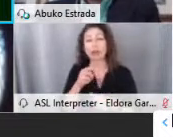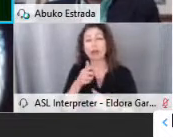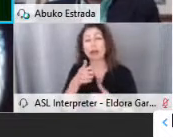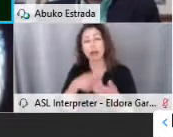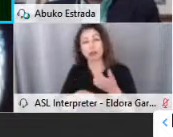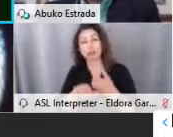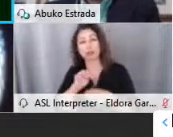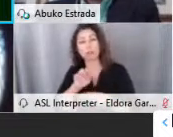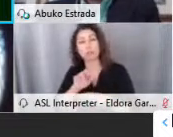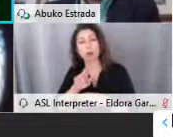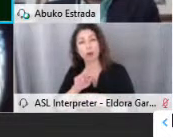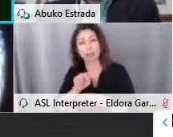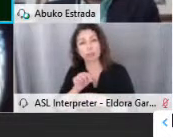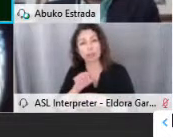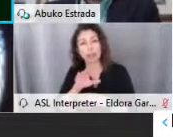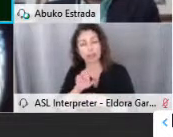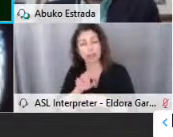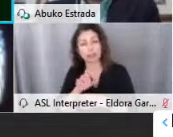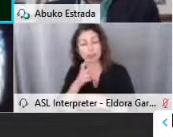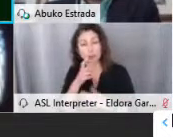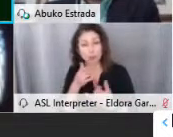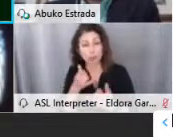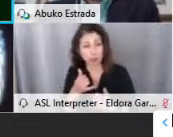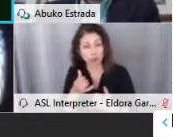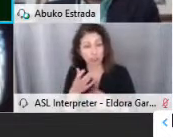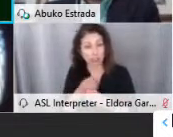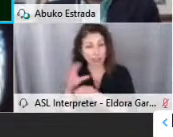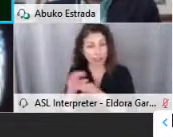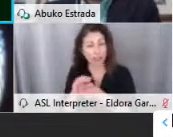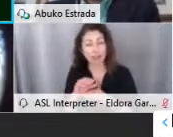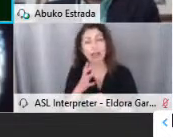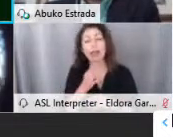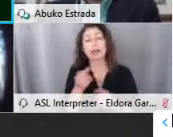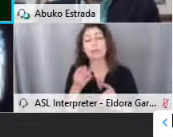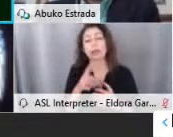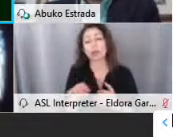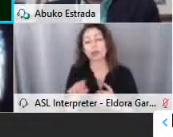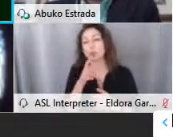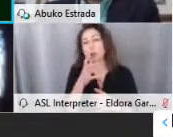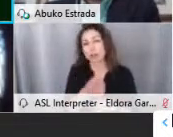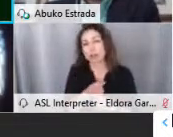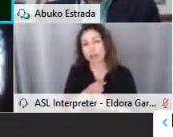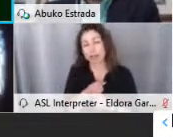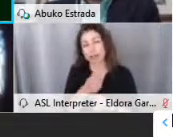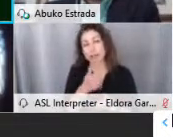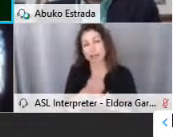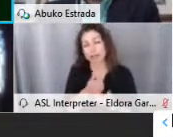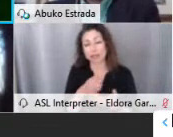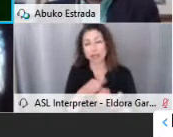And many of them, not all of them, will receive assistance under these proposals as well.